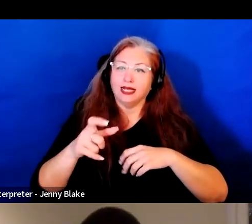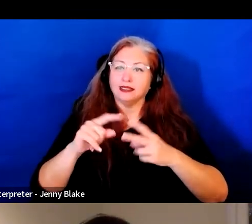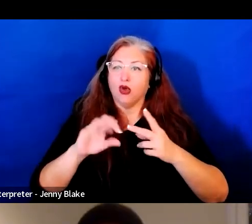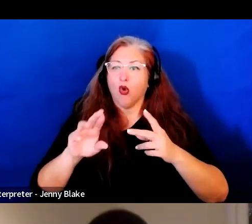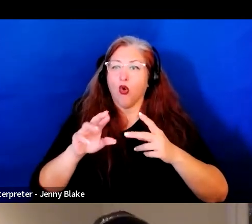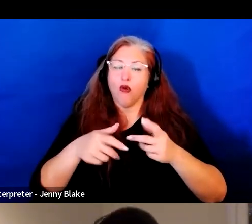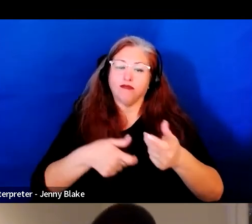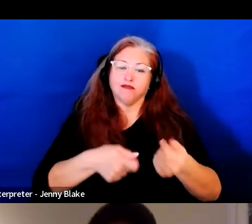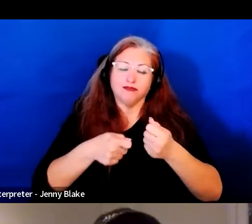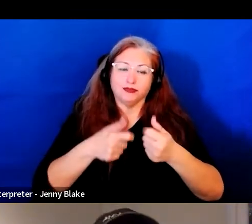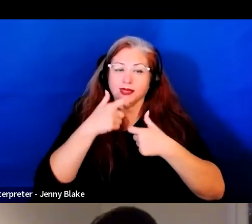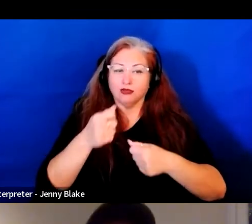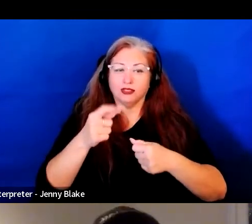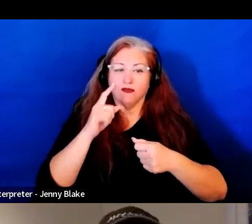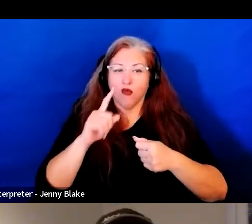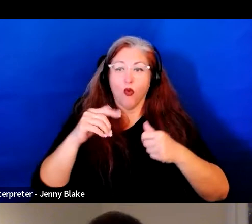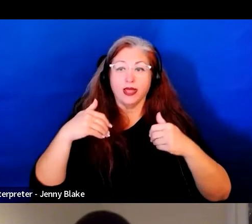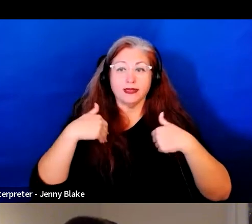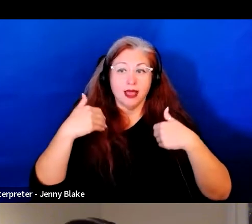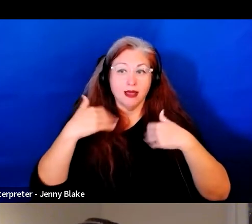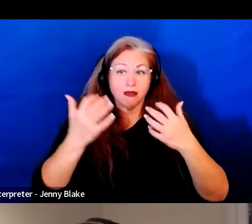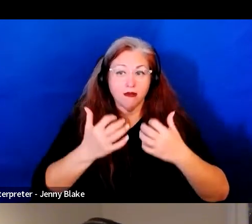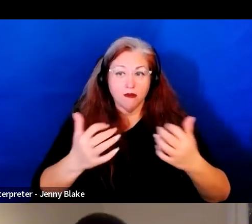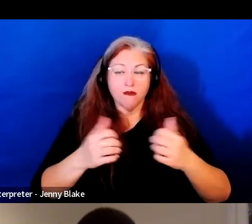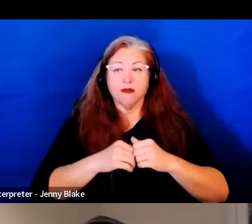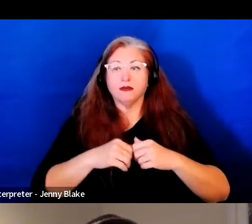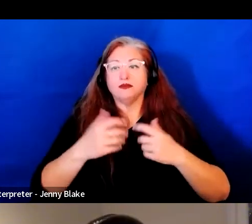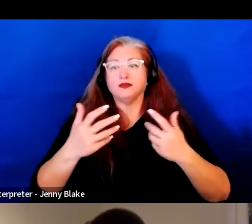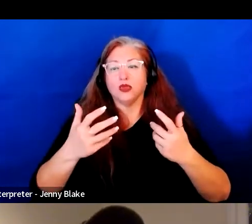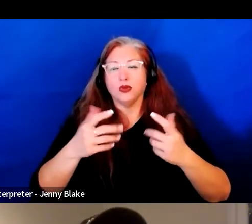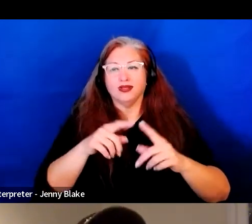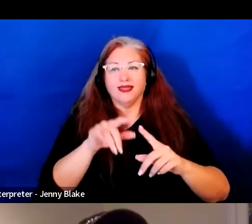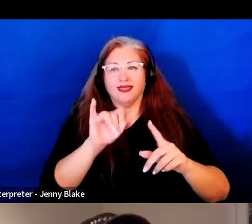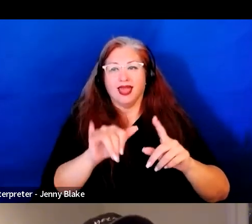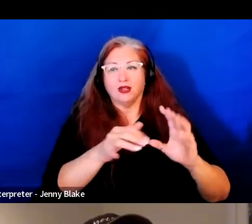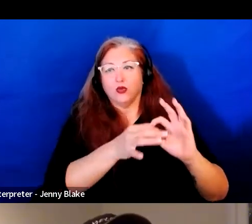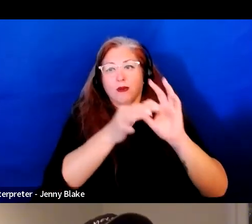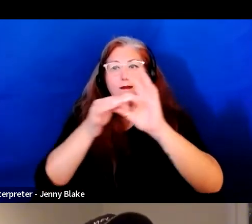interests of young, in my case, piquing the interests of young audiences. And so that kind of